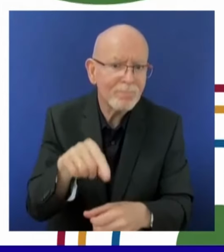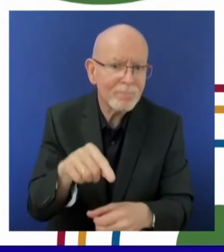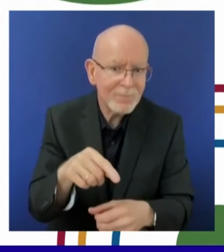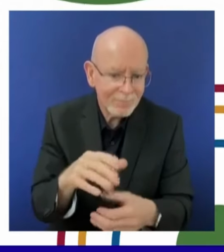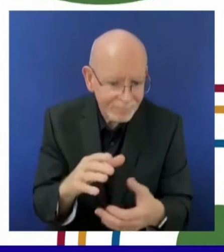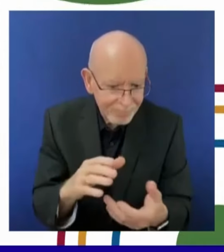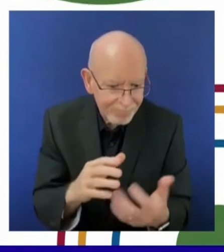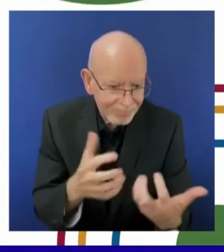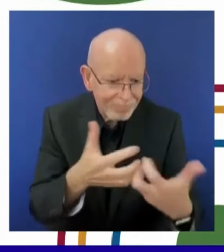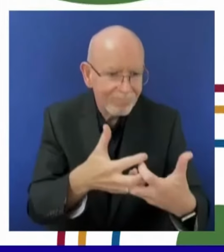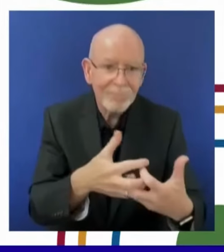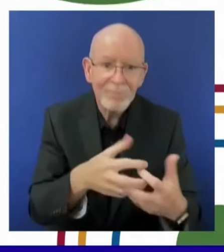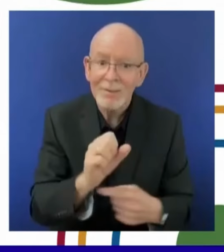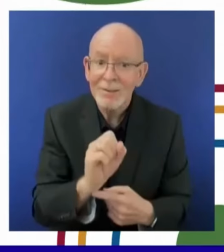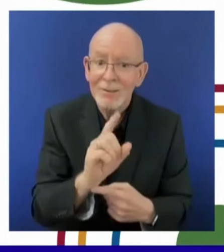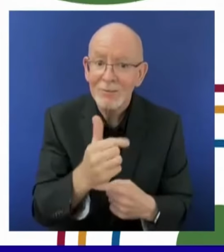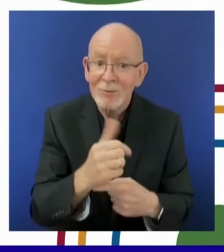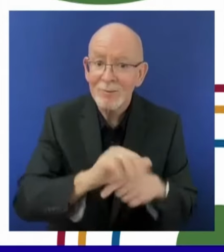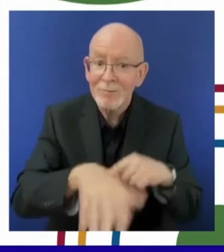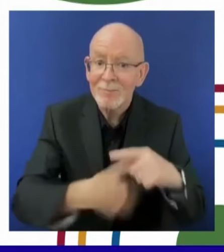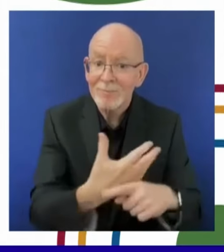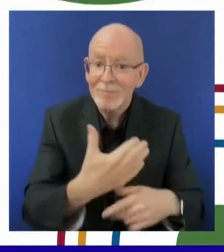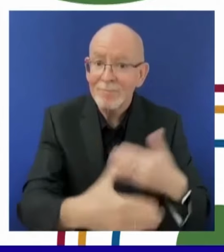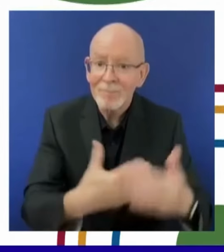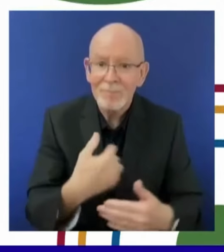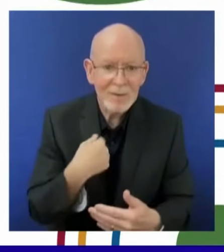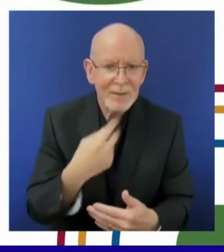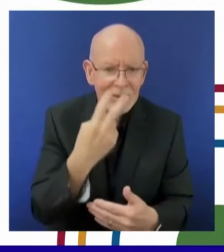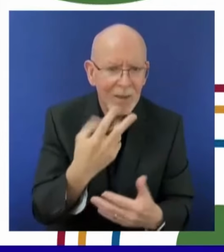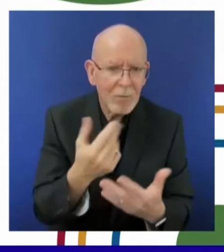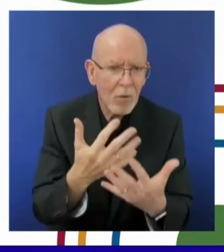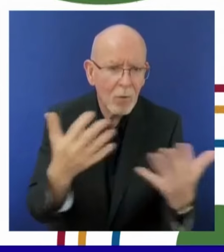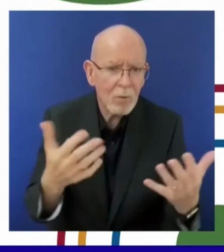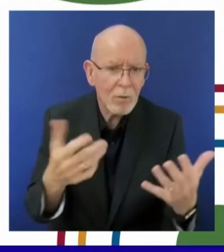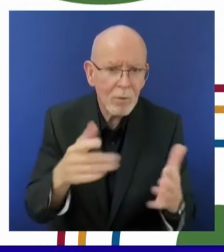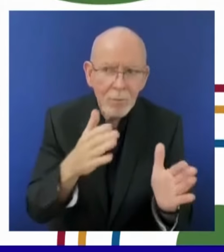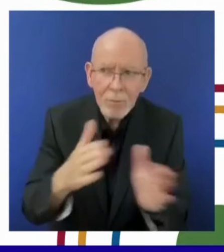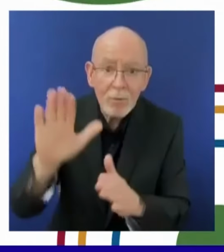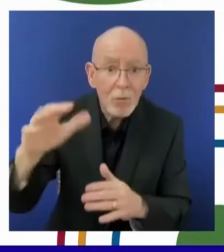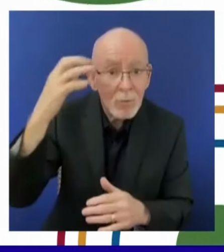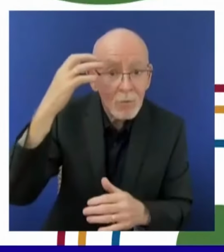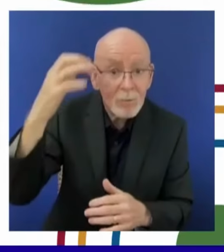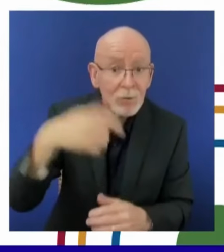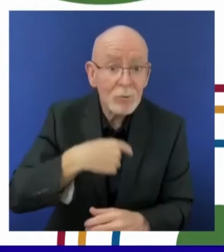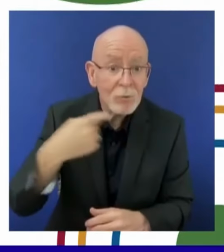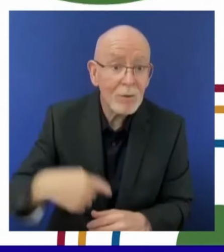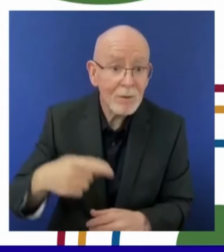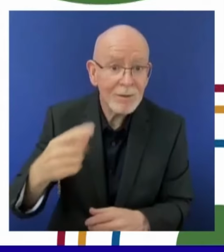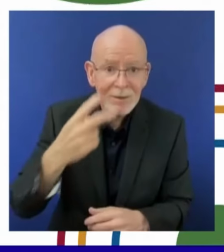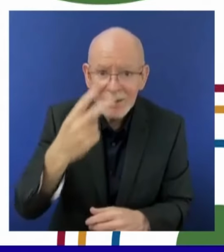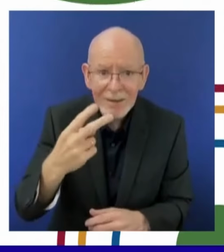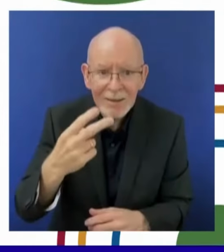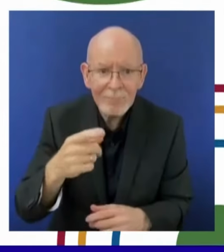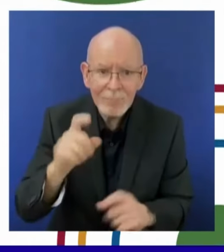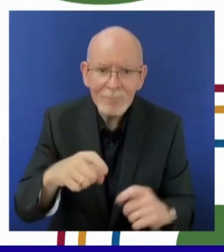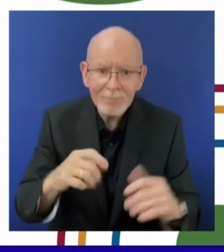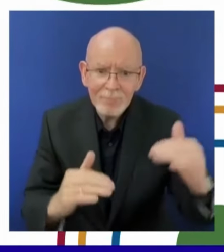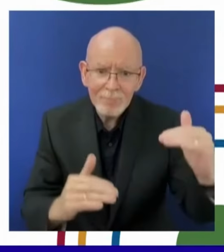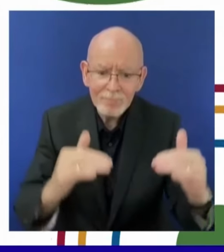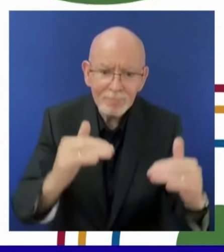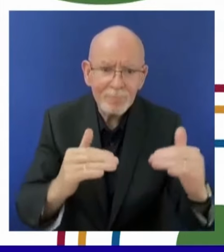that all stakeholders can meaningfully take part in the SDG process, especially those marginalized groups that are impacted, including